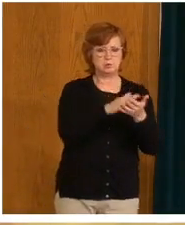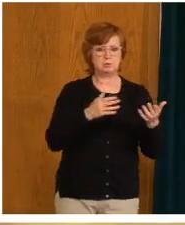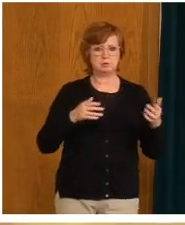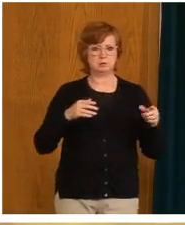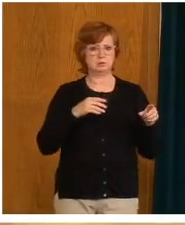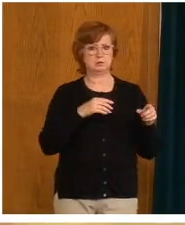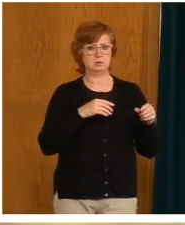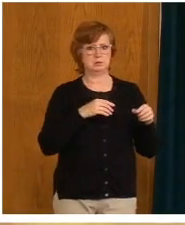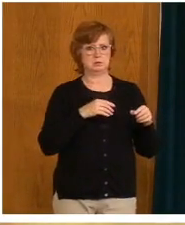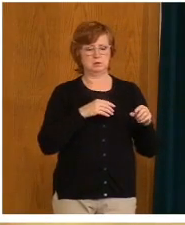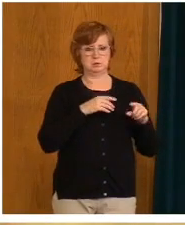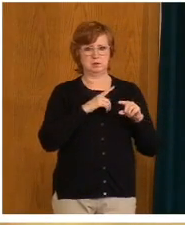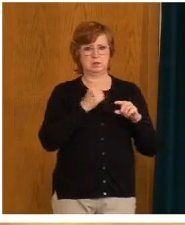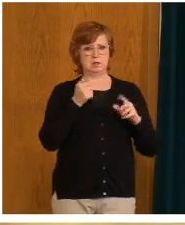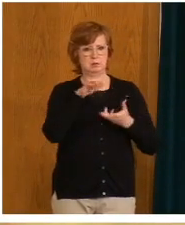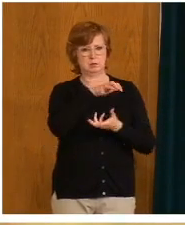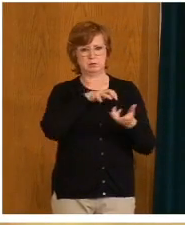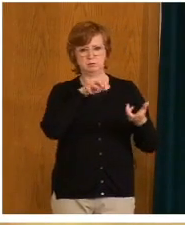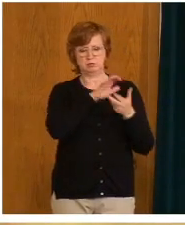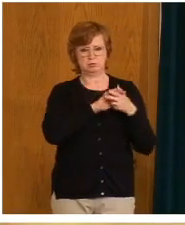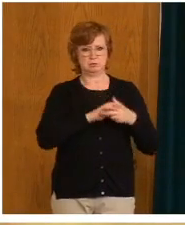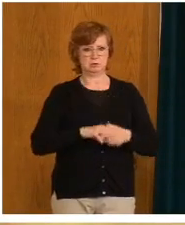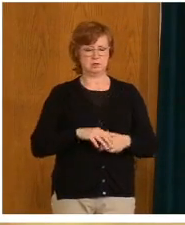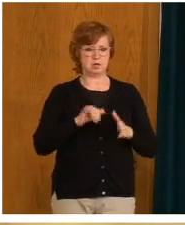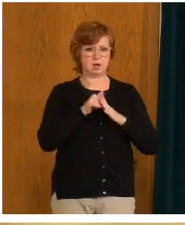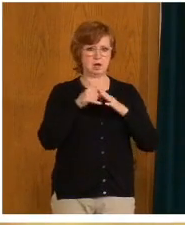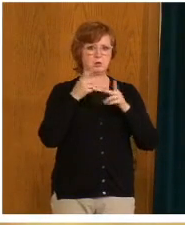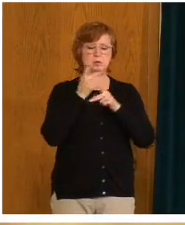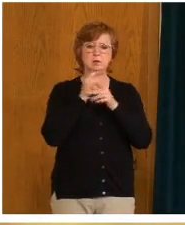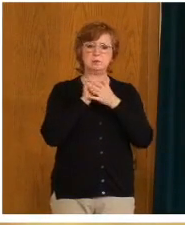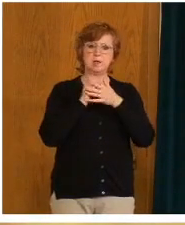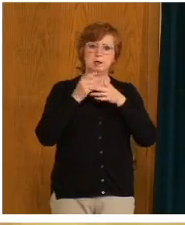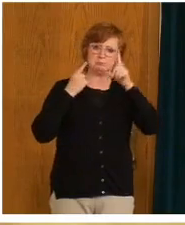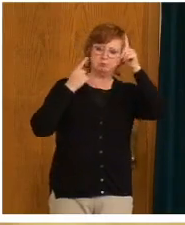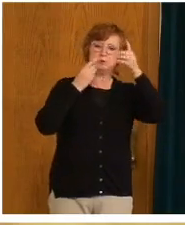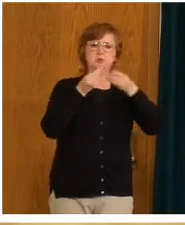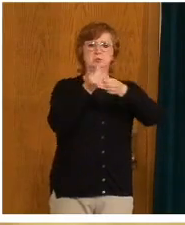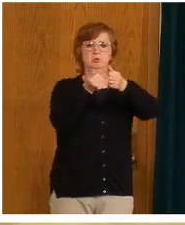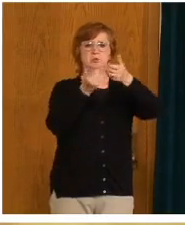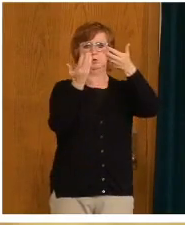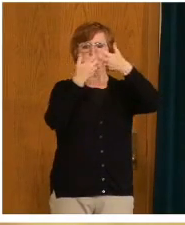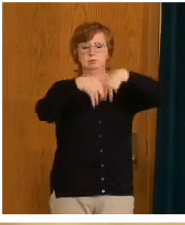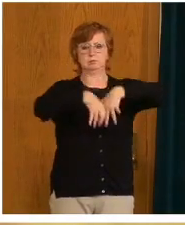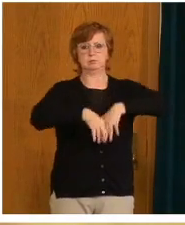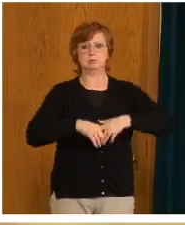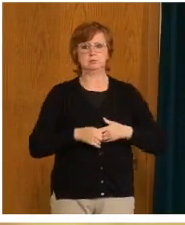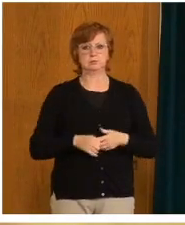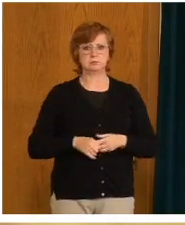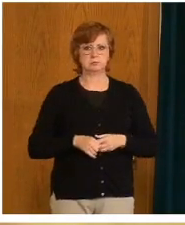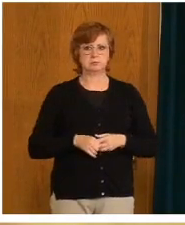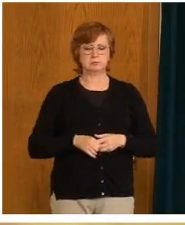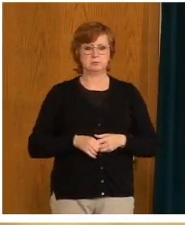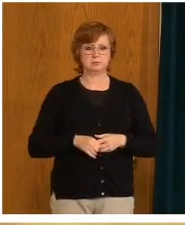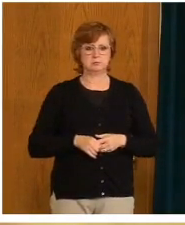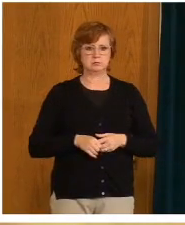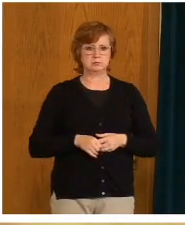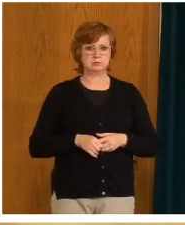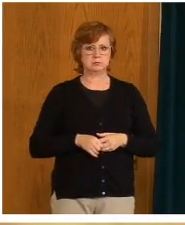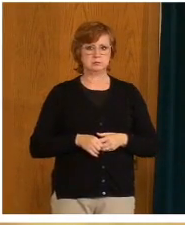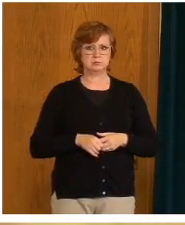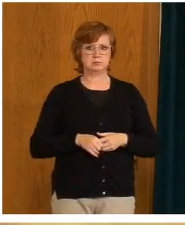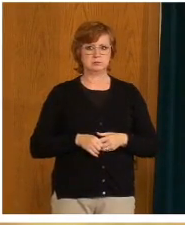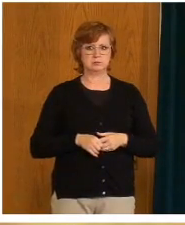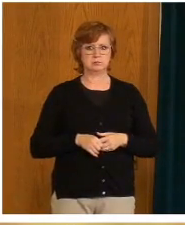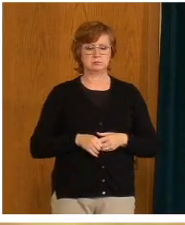doing. So can we explain how we're going to make that as smooth as possible to get the second doses and make that process as simple as possible